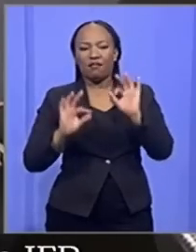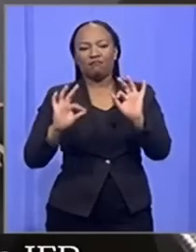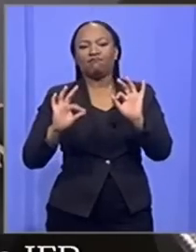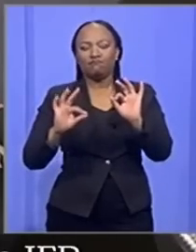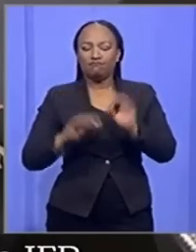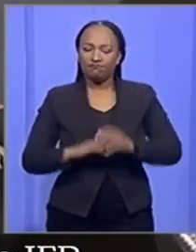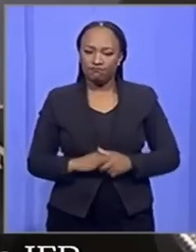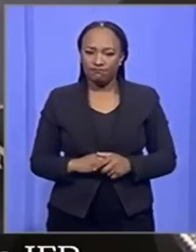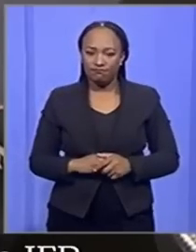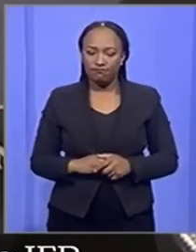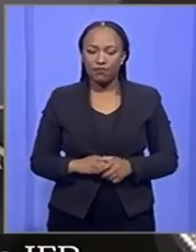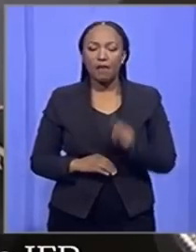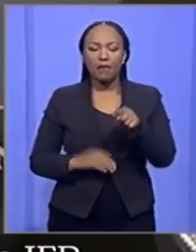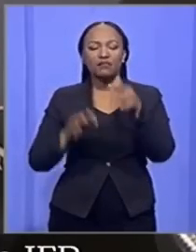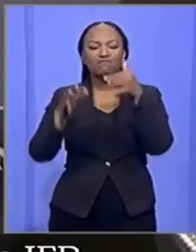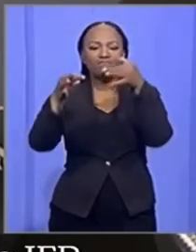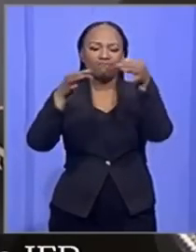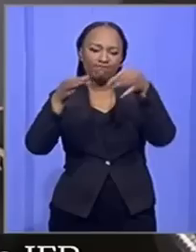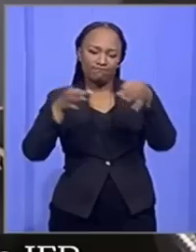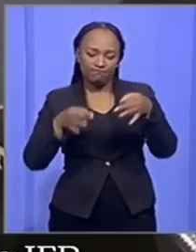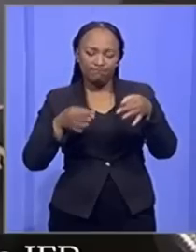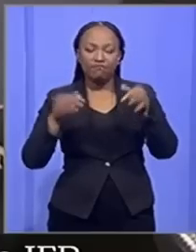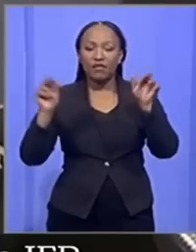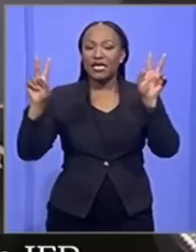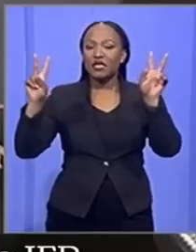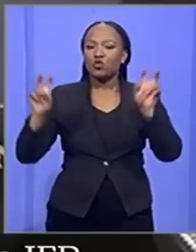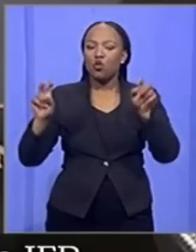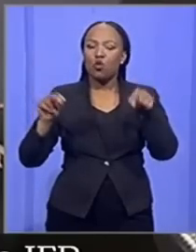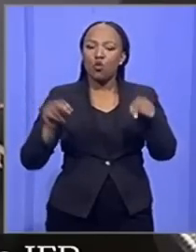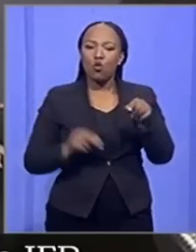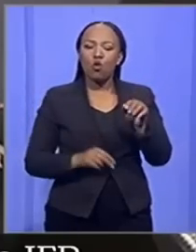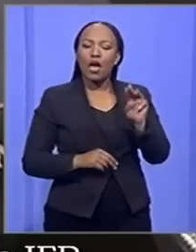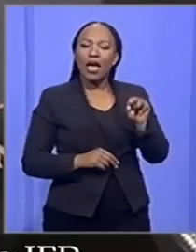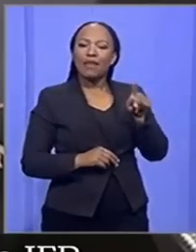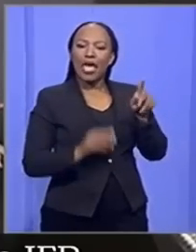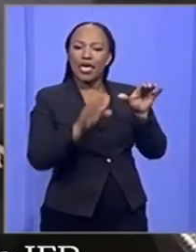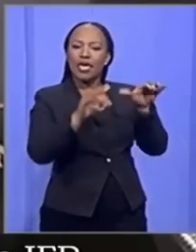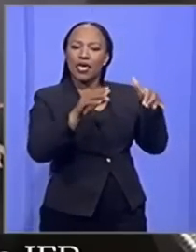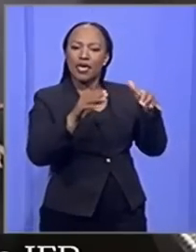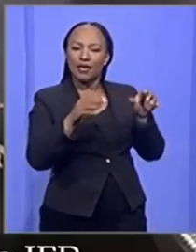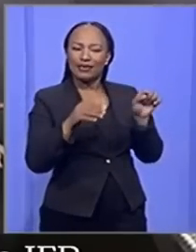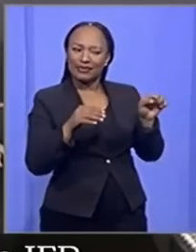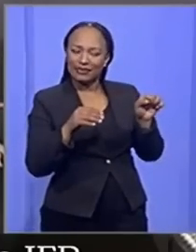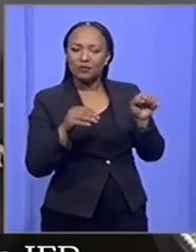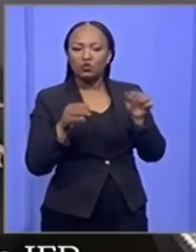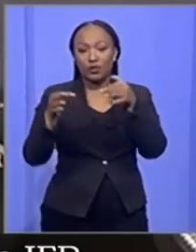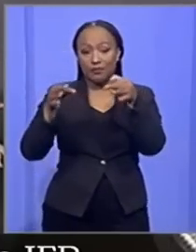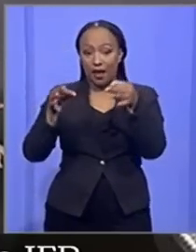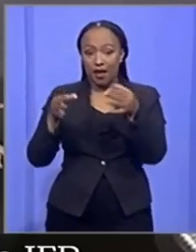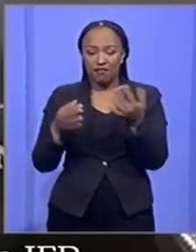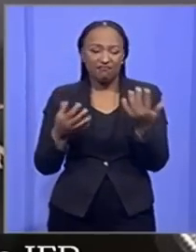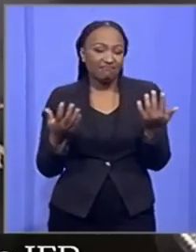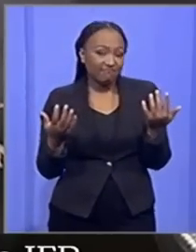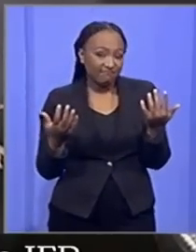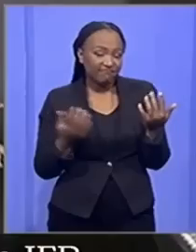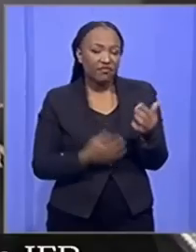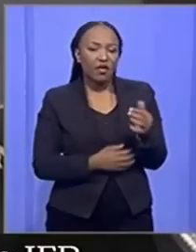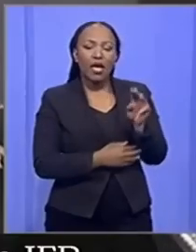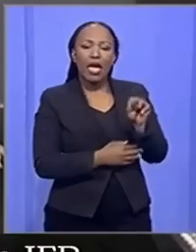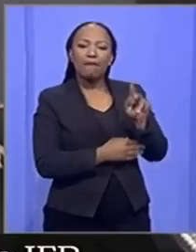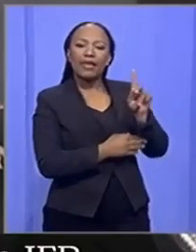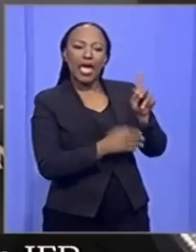I must clarify on the issue of Umkhonto weSizwe. On the MK